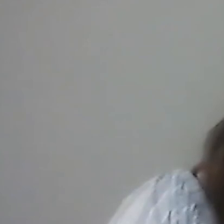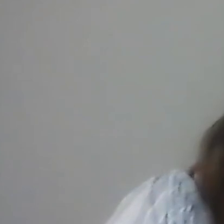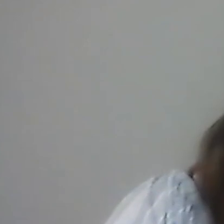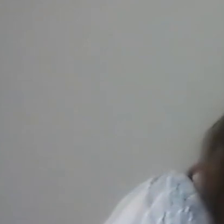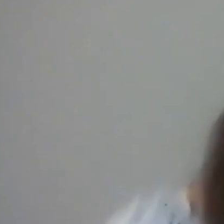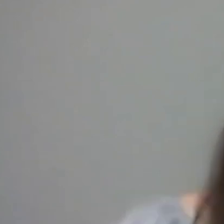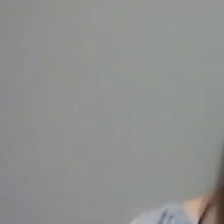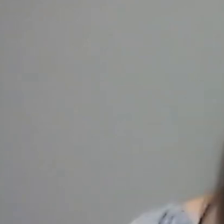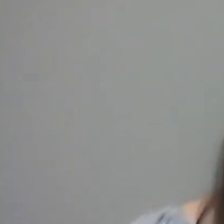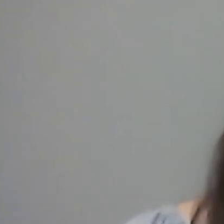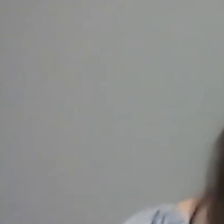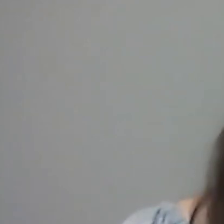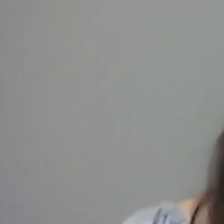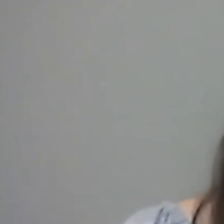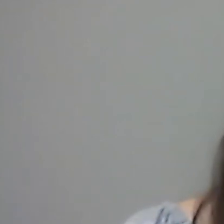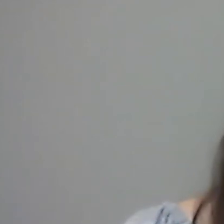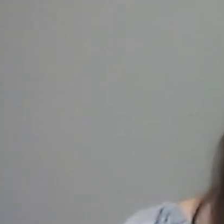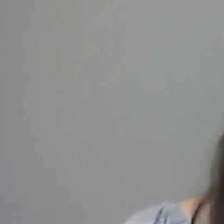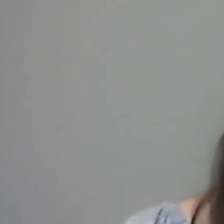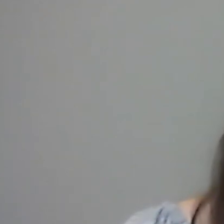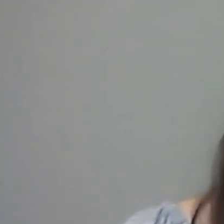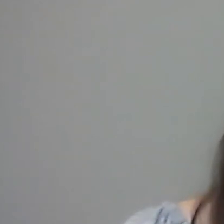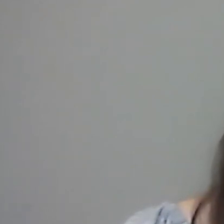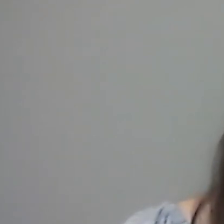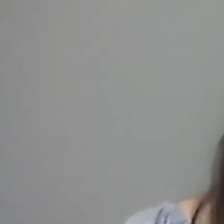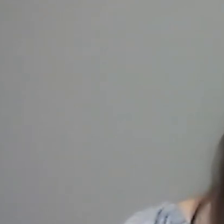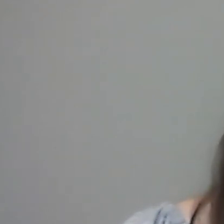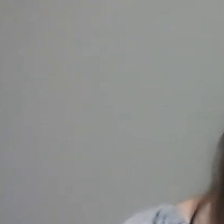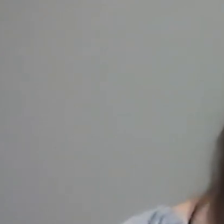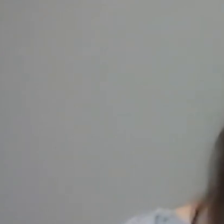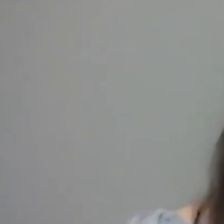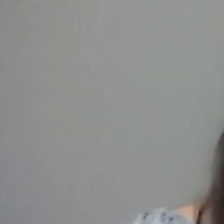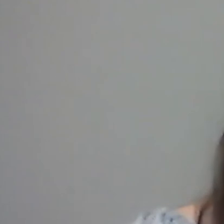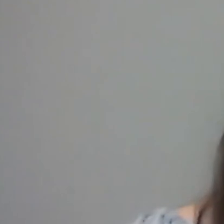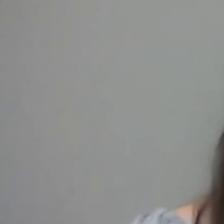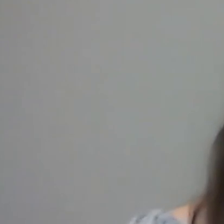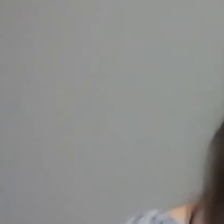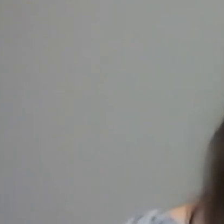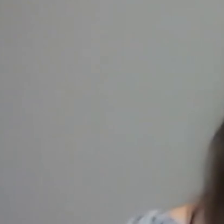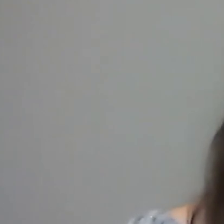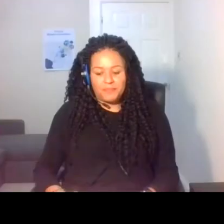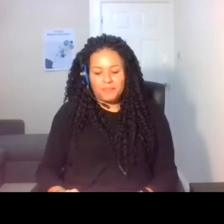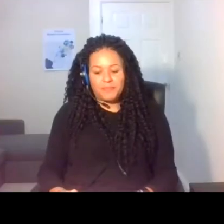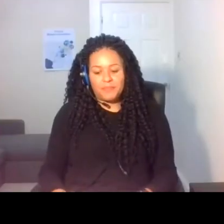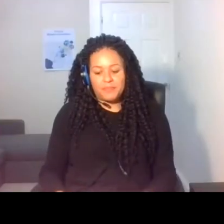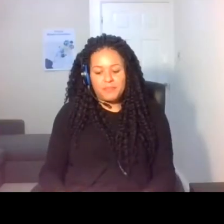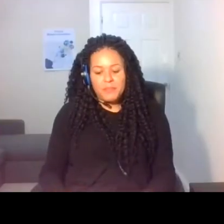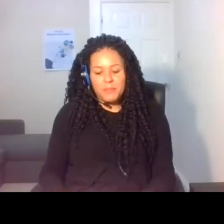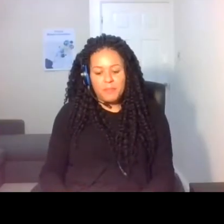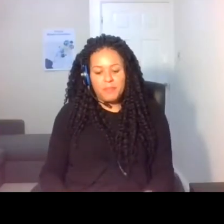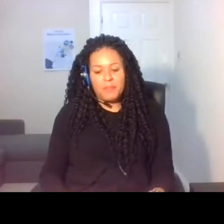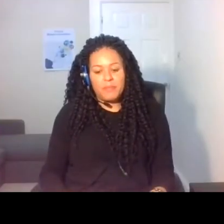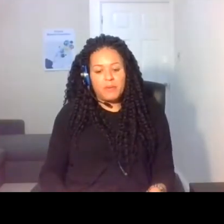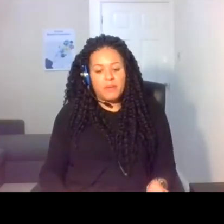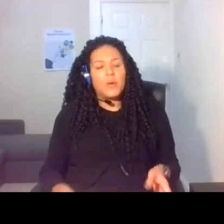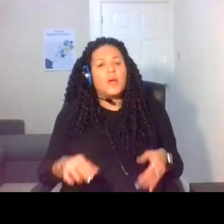there'll be some wonderful information coming out from Essex County Council soon about their plans for the future. Thank you. Snapping